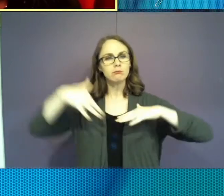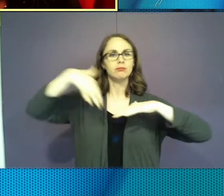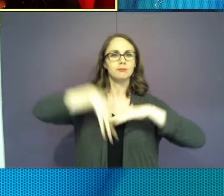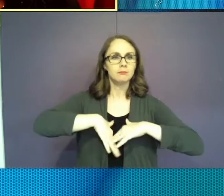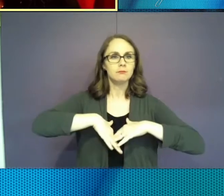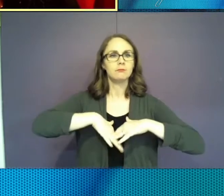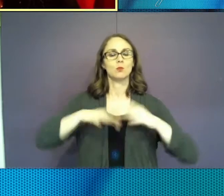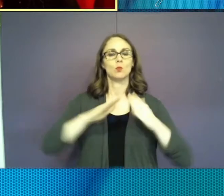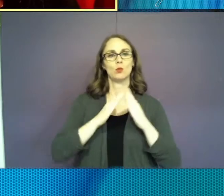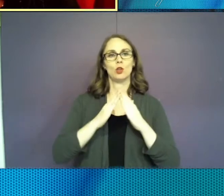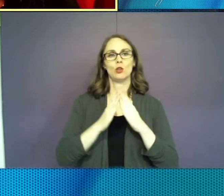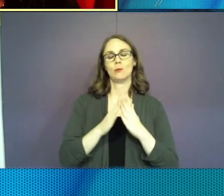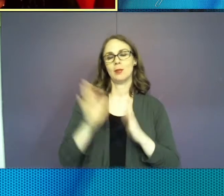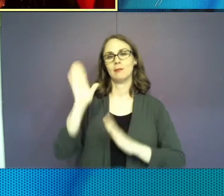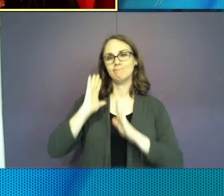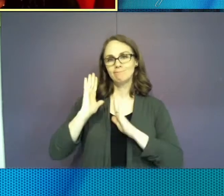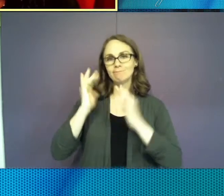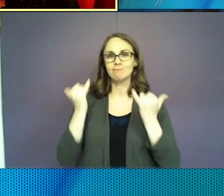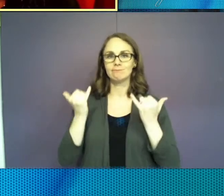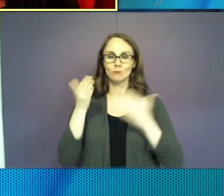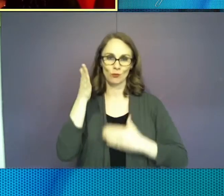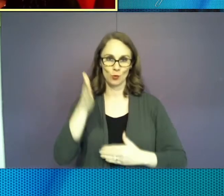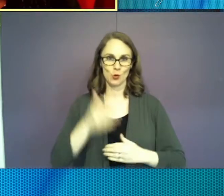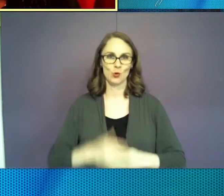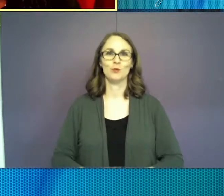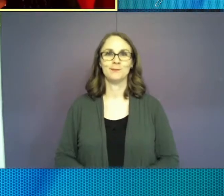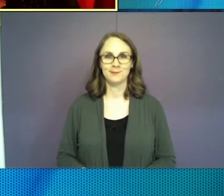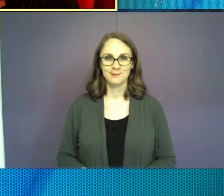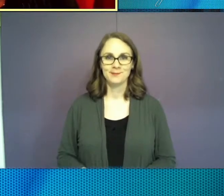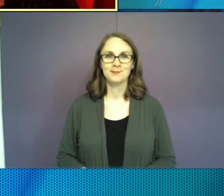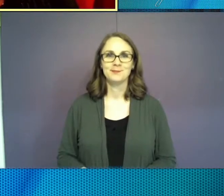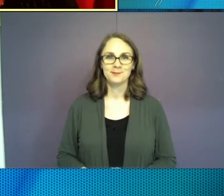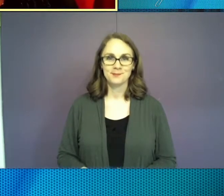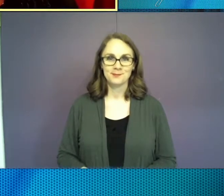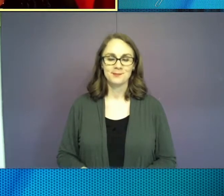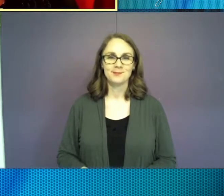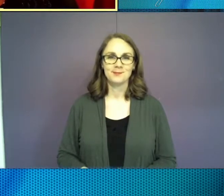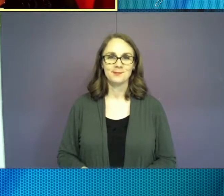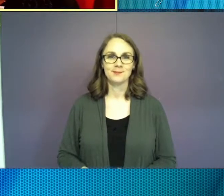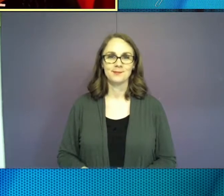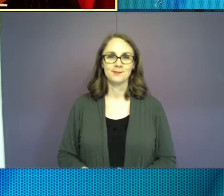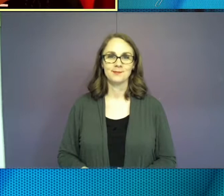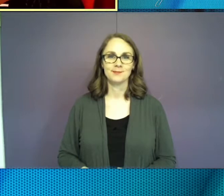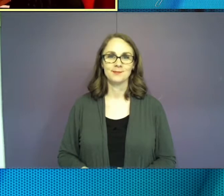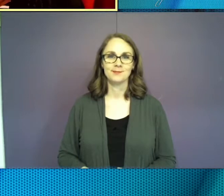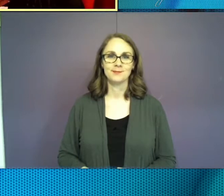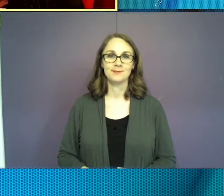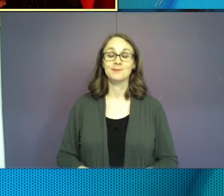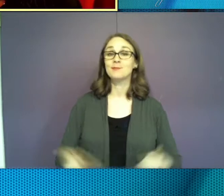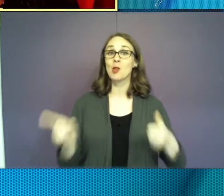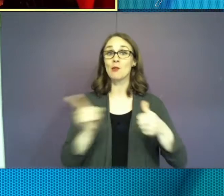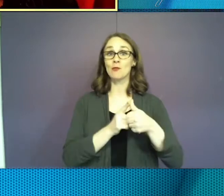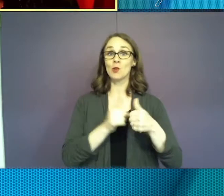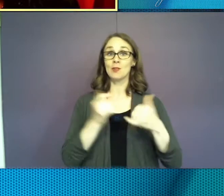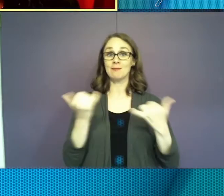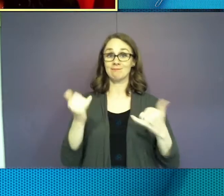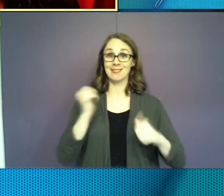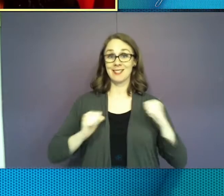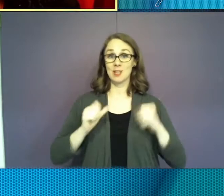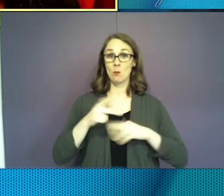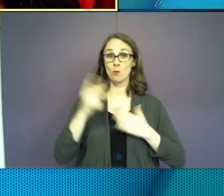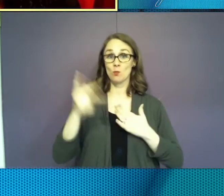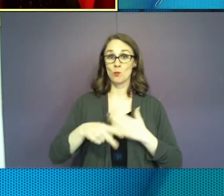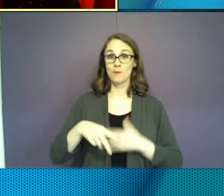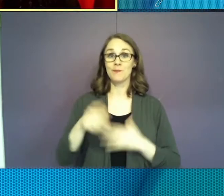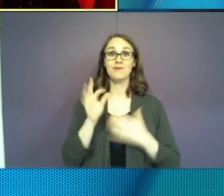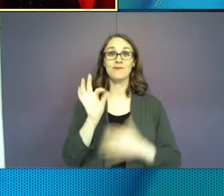present, and future. Now, first on tonight's program is Key